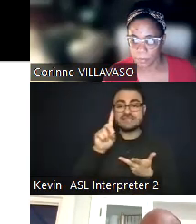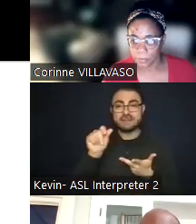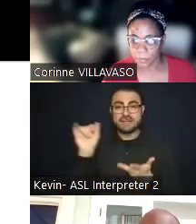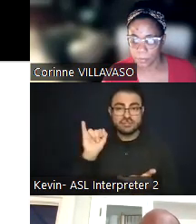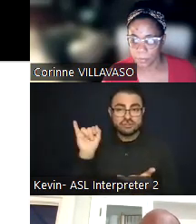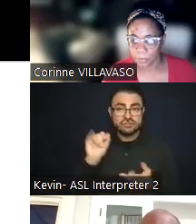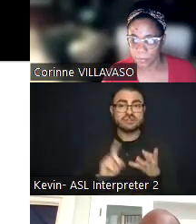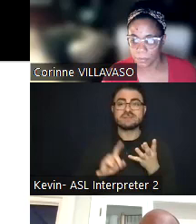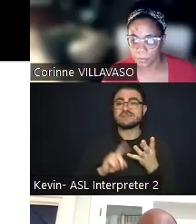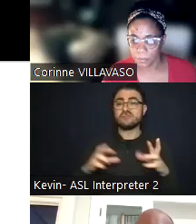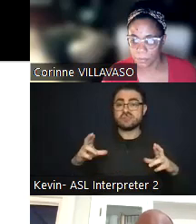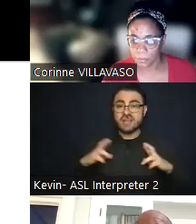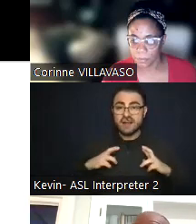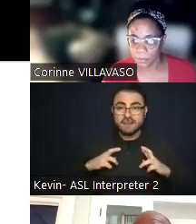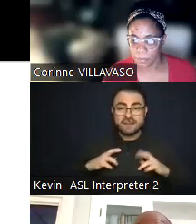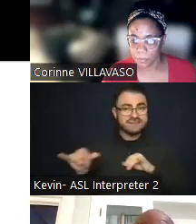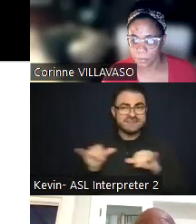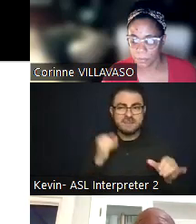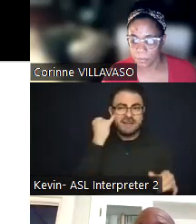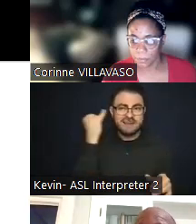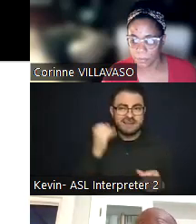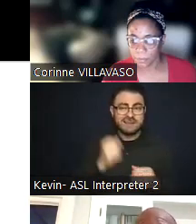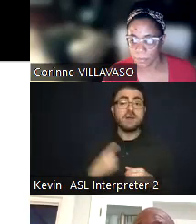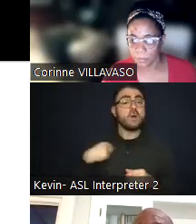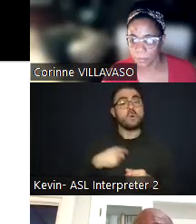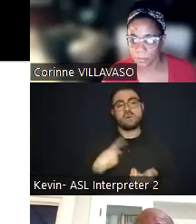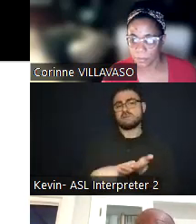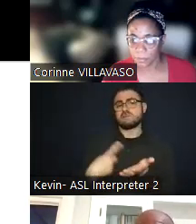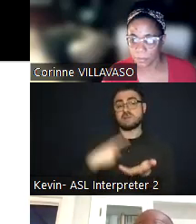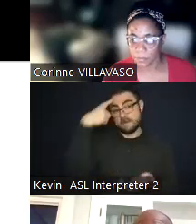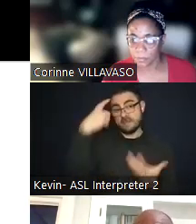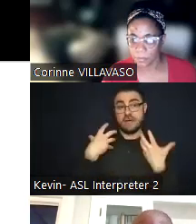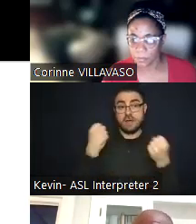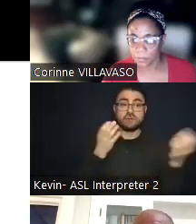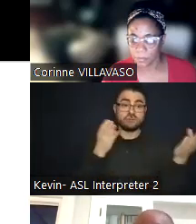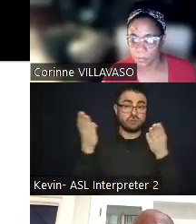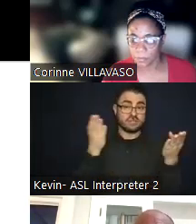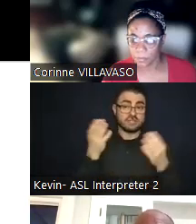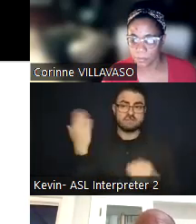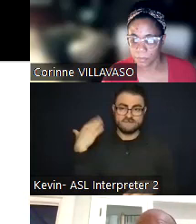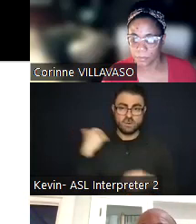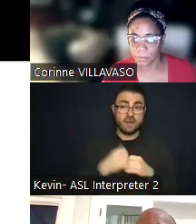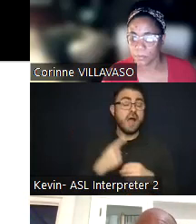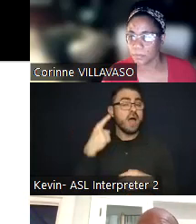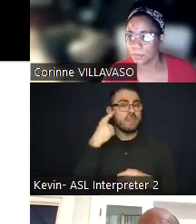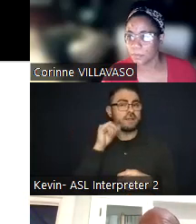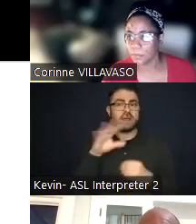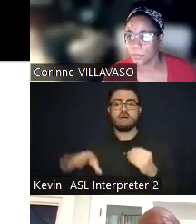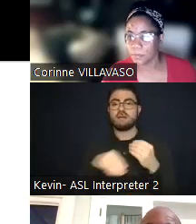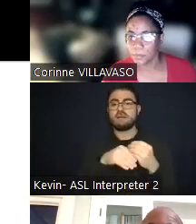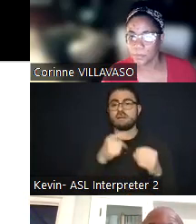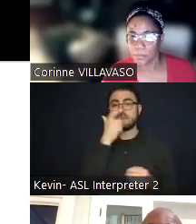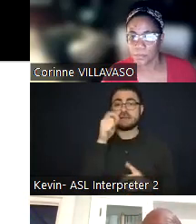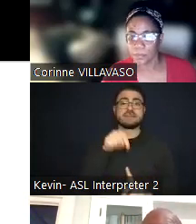retirement type stuff. And we did talk about mental health services before, and that is one thing that I think is going to be plastered on because this work is